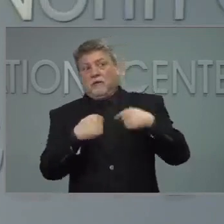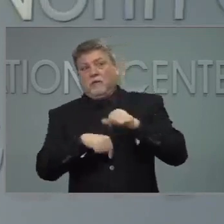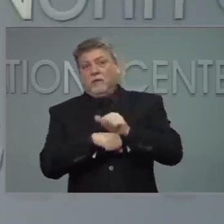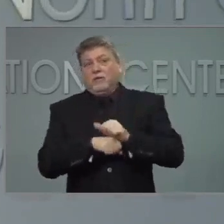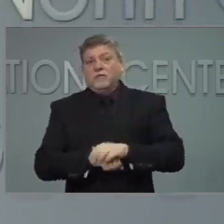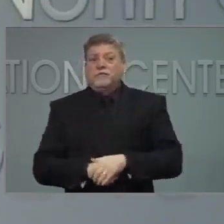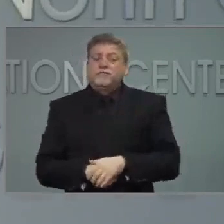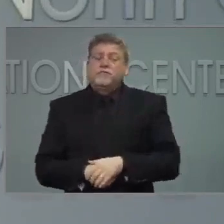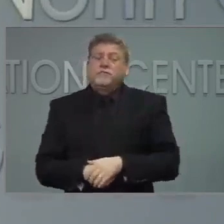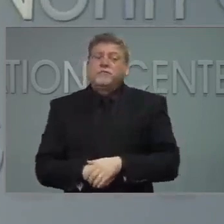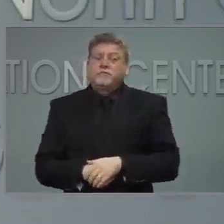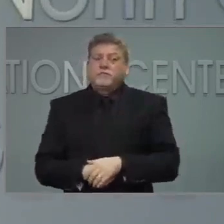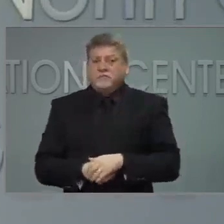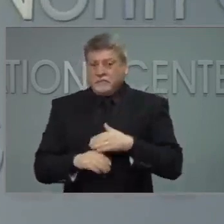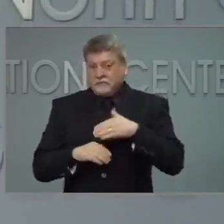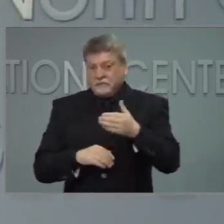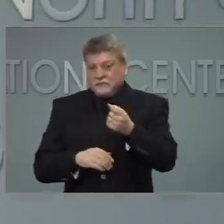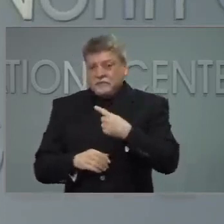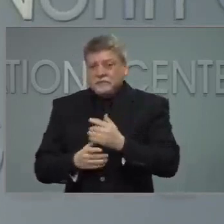Next question, please.